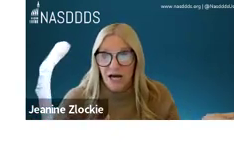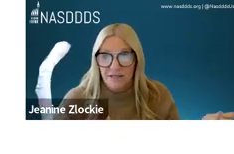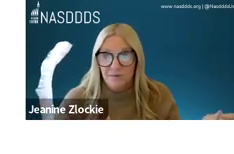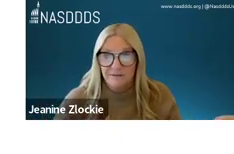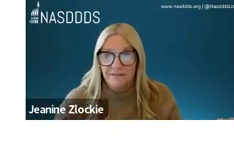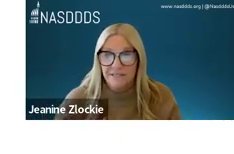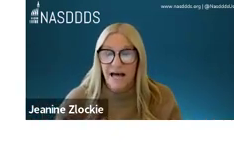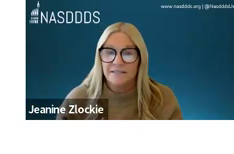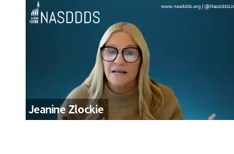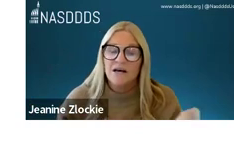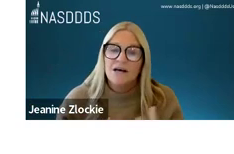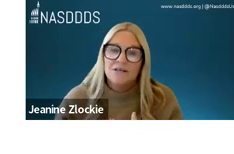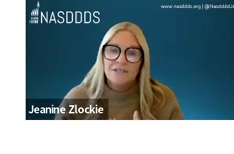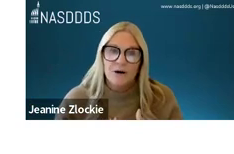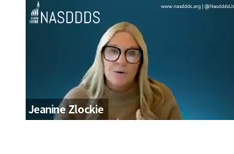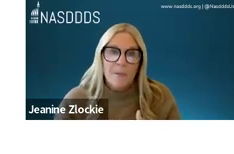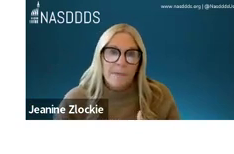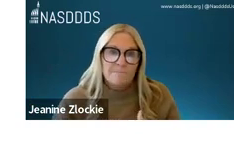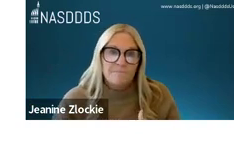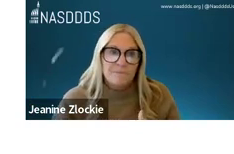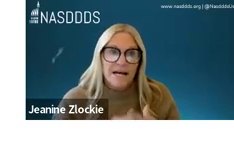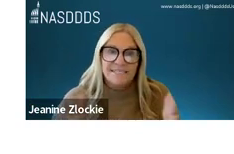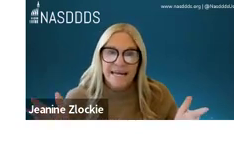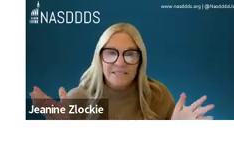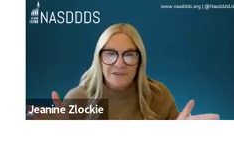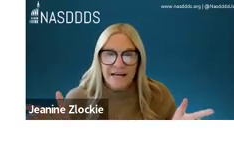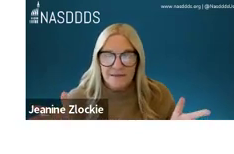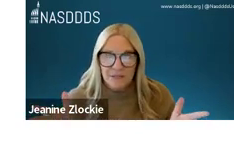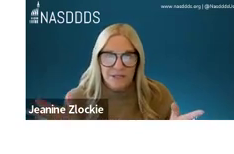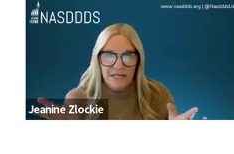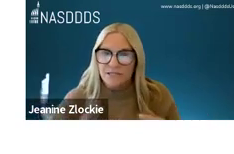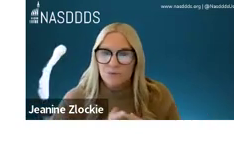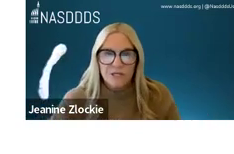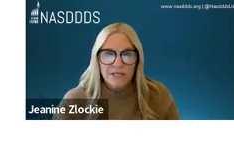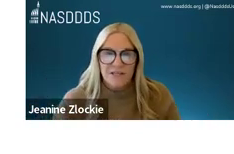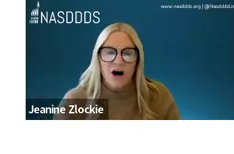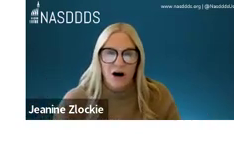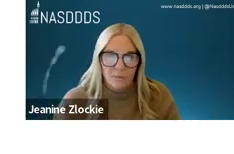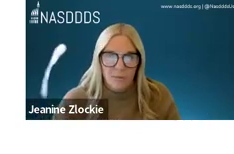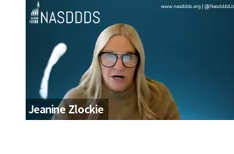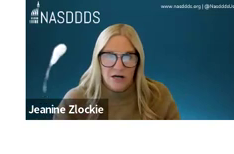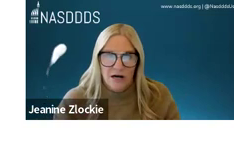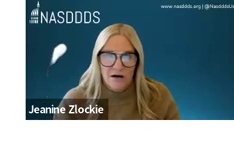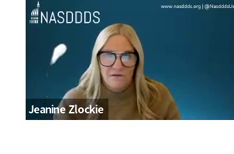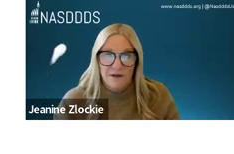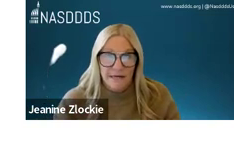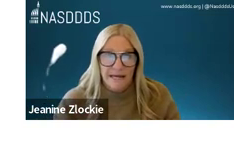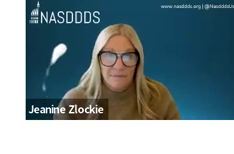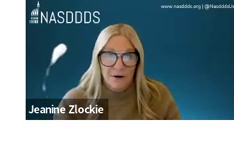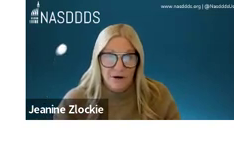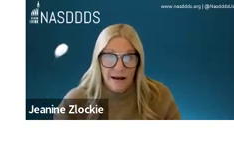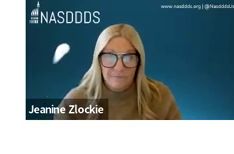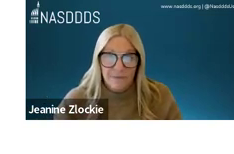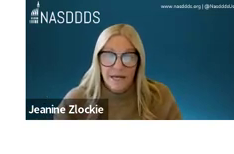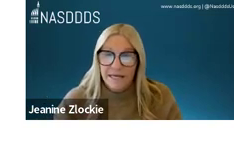you saw on the previous slides. So a state's flexibility is really the hallmark of the